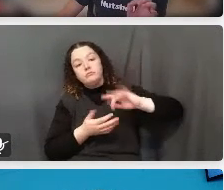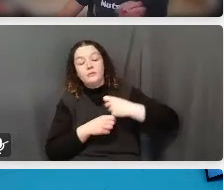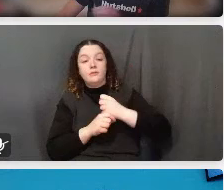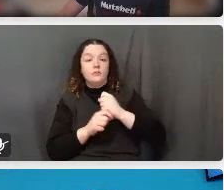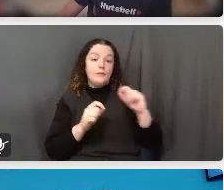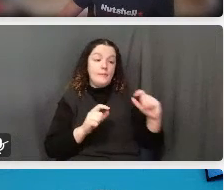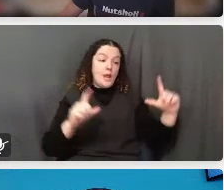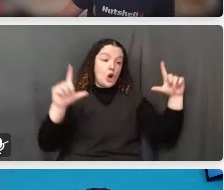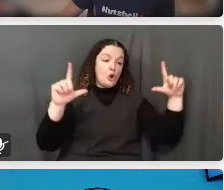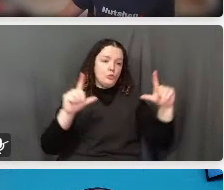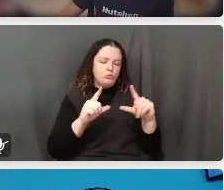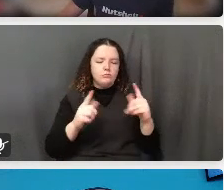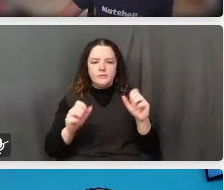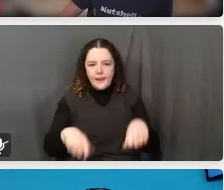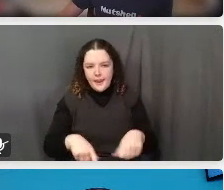slightly smaller.